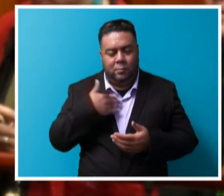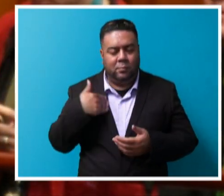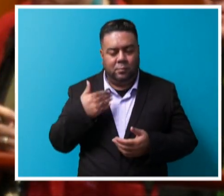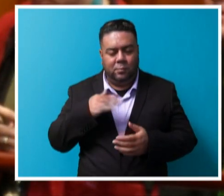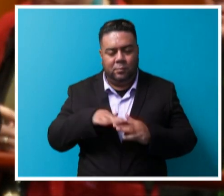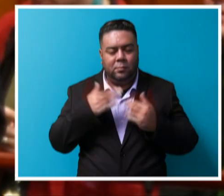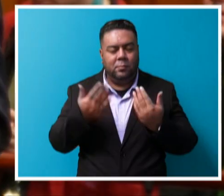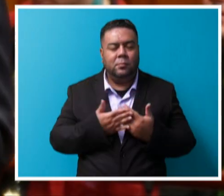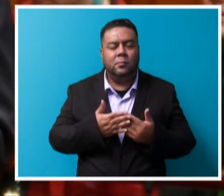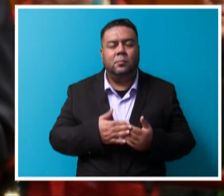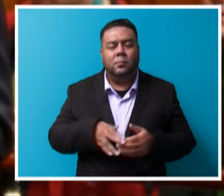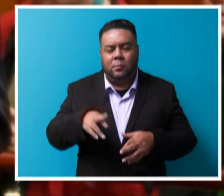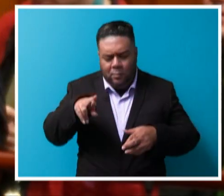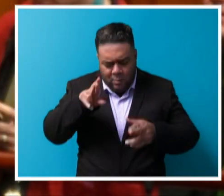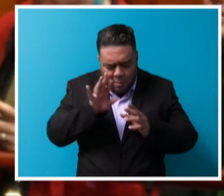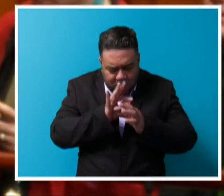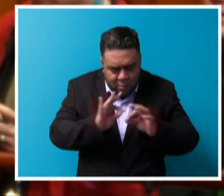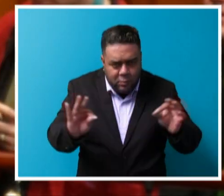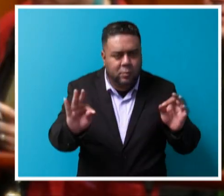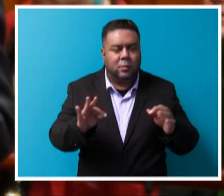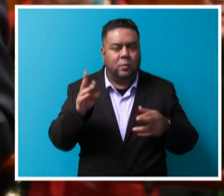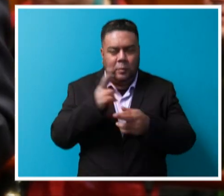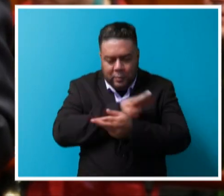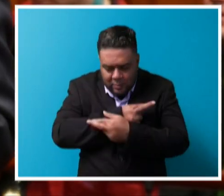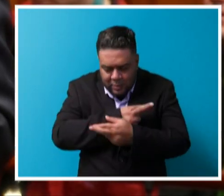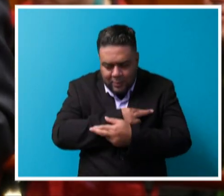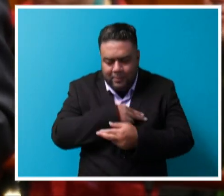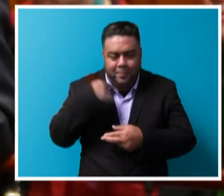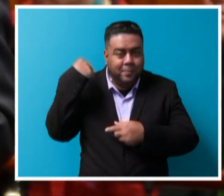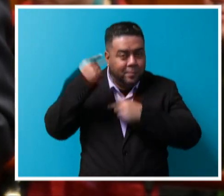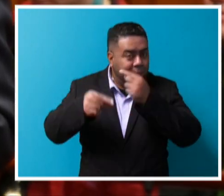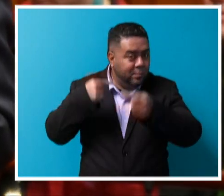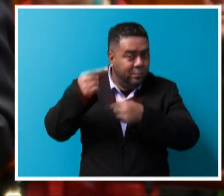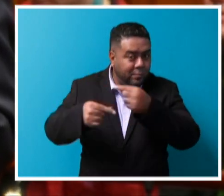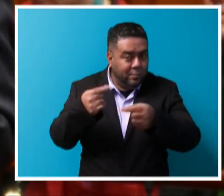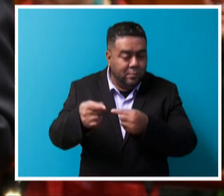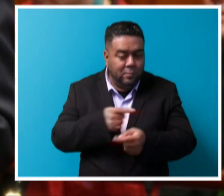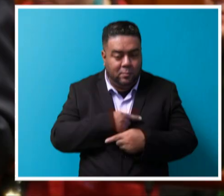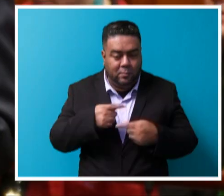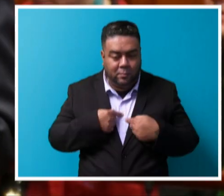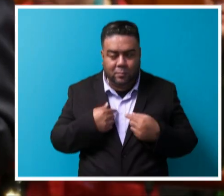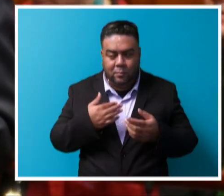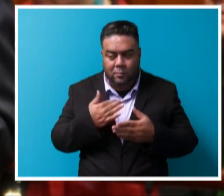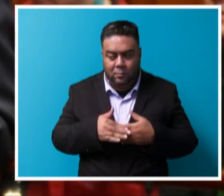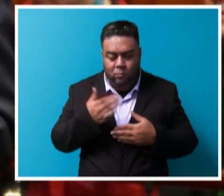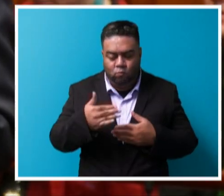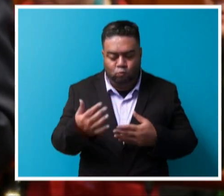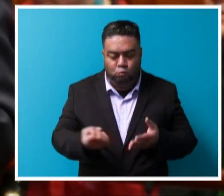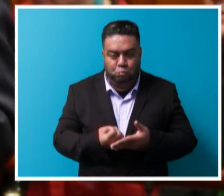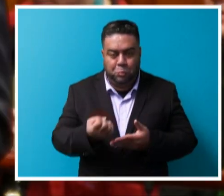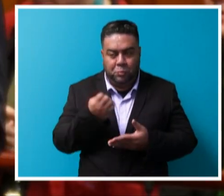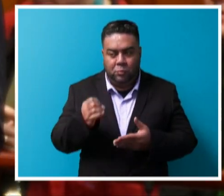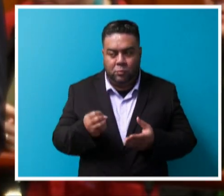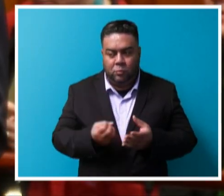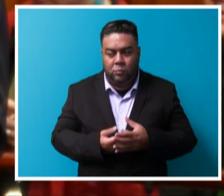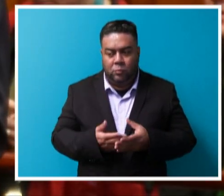peacefully and respectfully for generations. As we pursue economic growth and national development, let